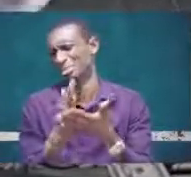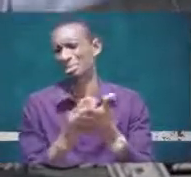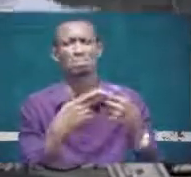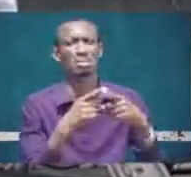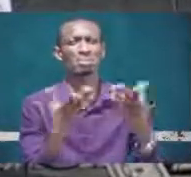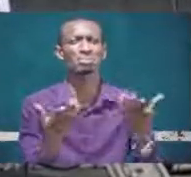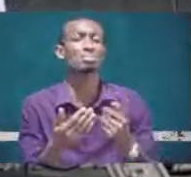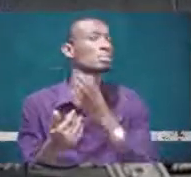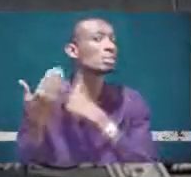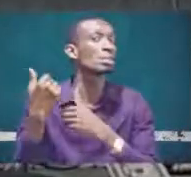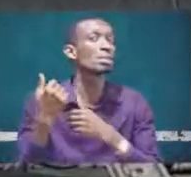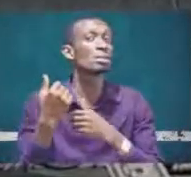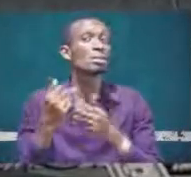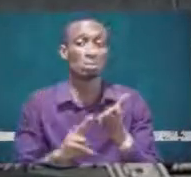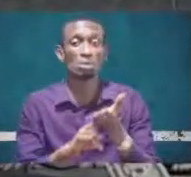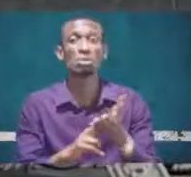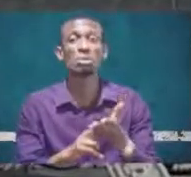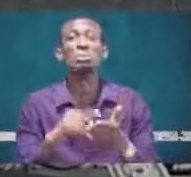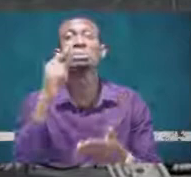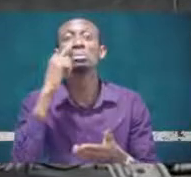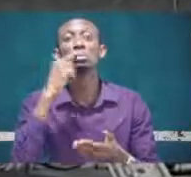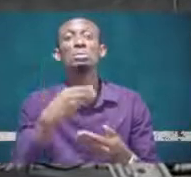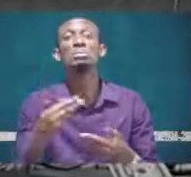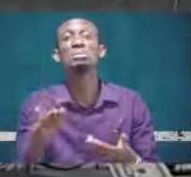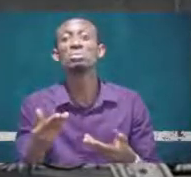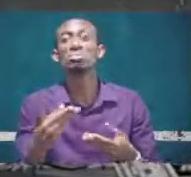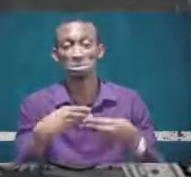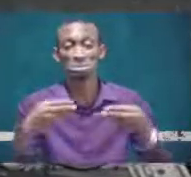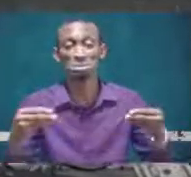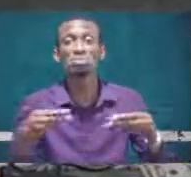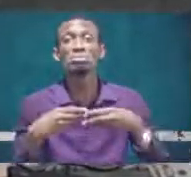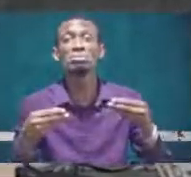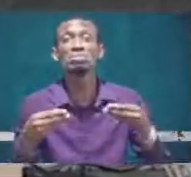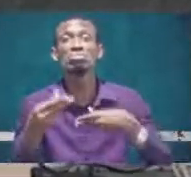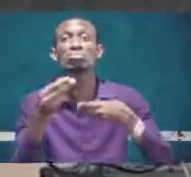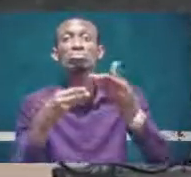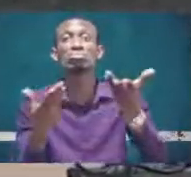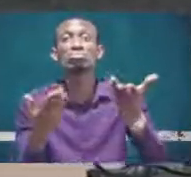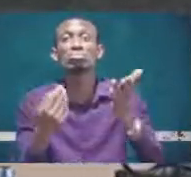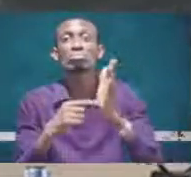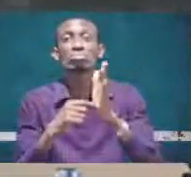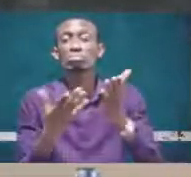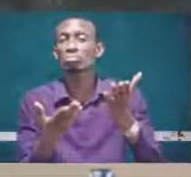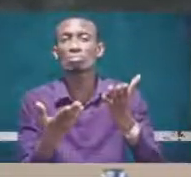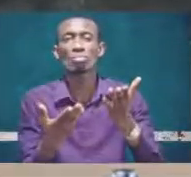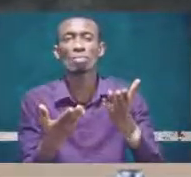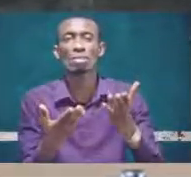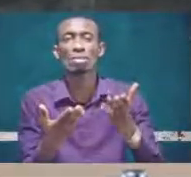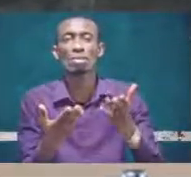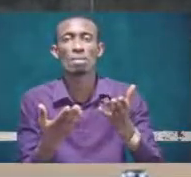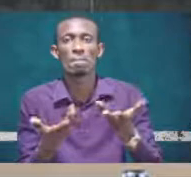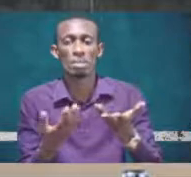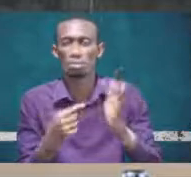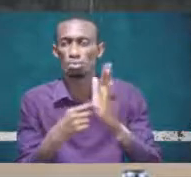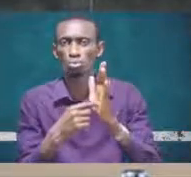they used commodities, what we call commodity money. Commodity money, which was like in form of cowrie shells. You know these cowrie